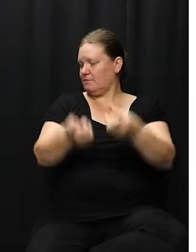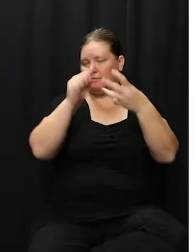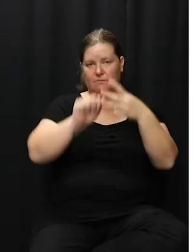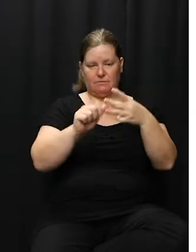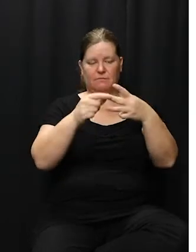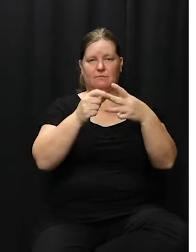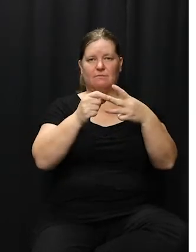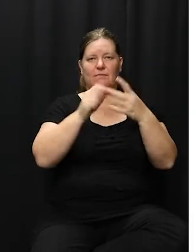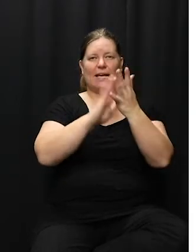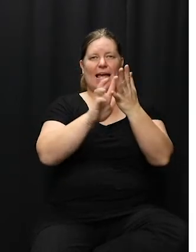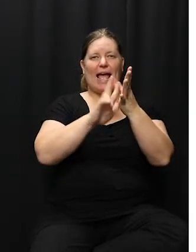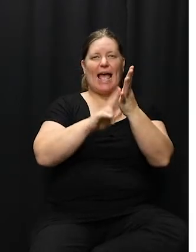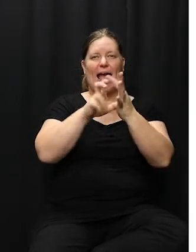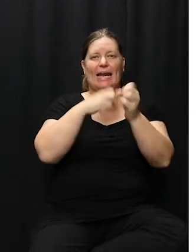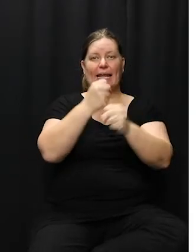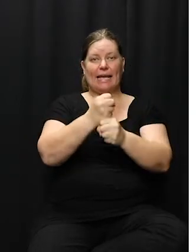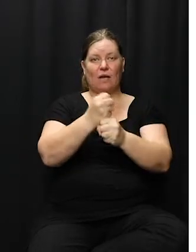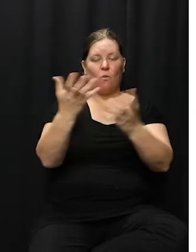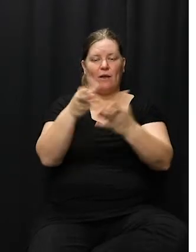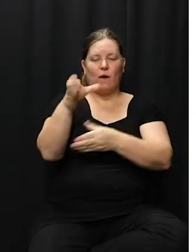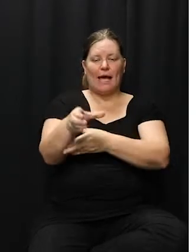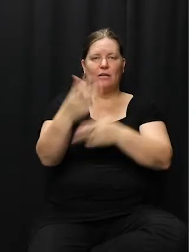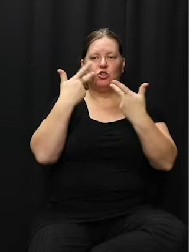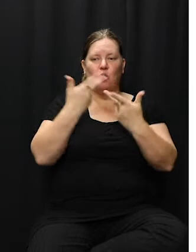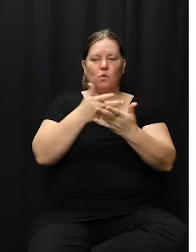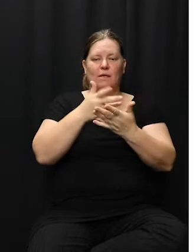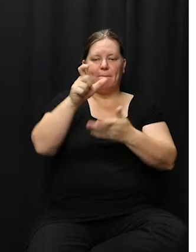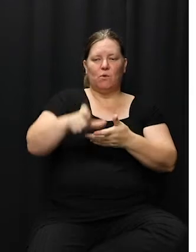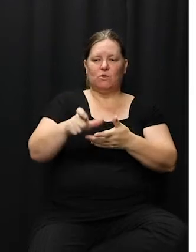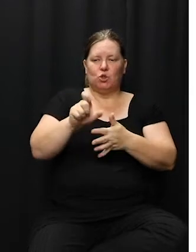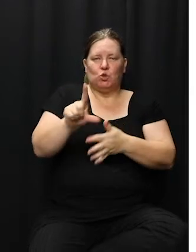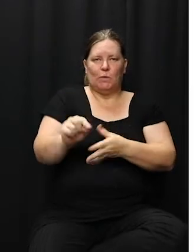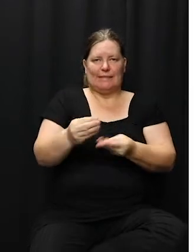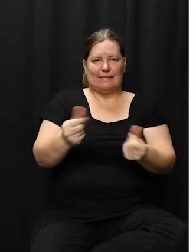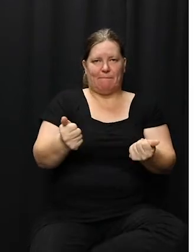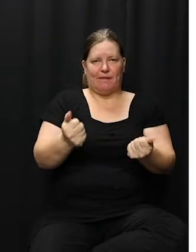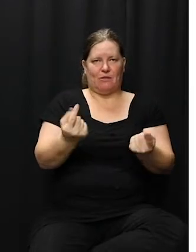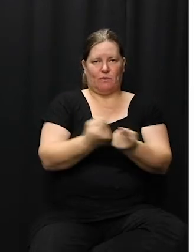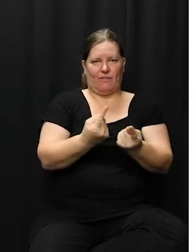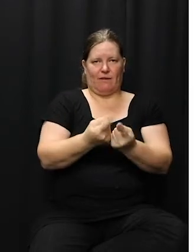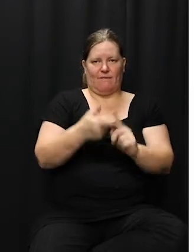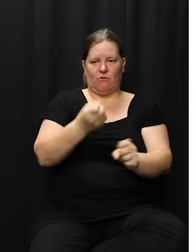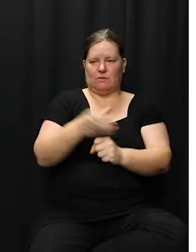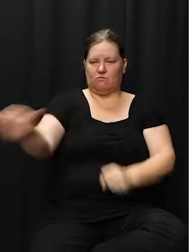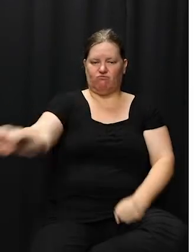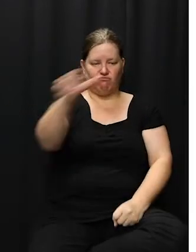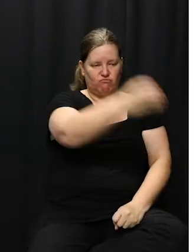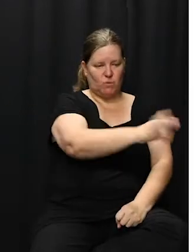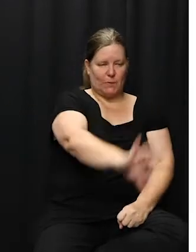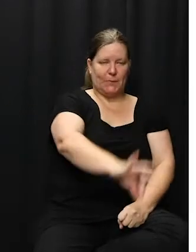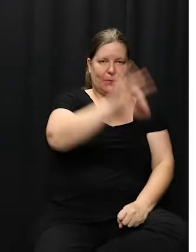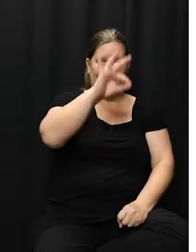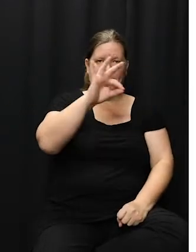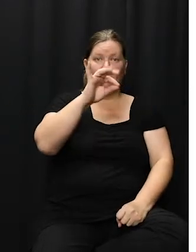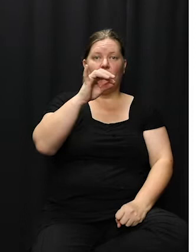there. Secondly, there is handling depicting signs, and that shows how a person does something with an object. So for example, moving something or